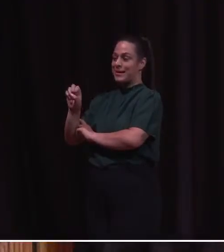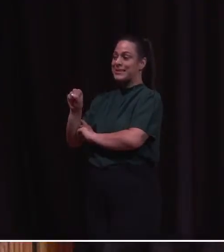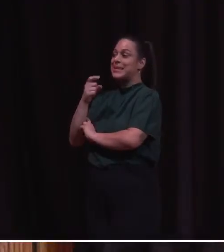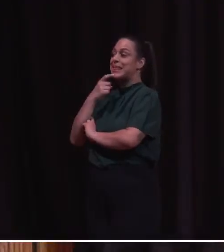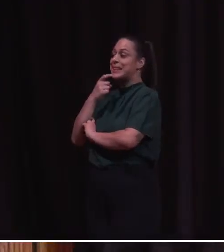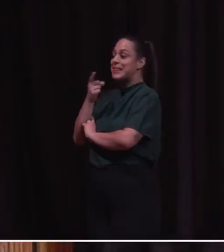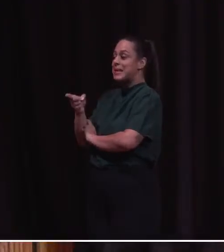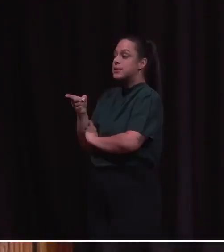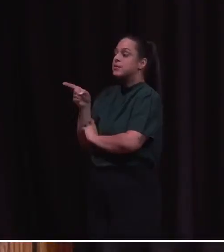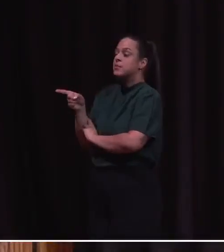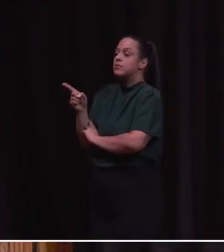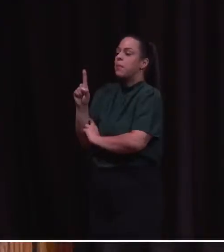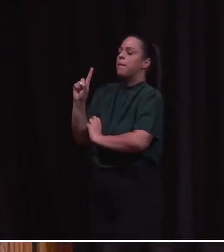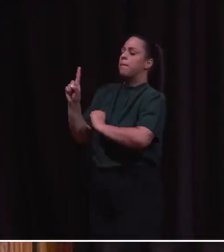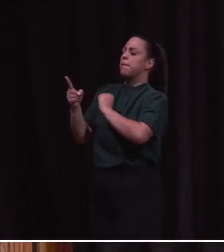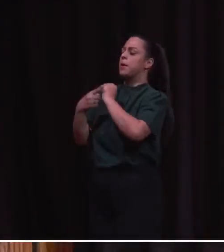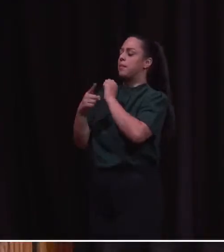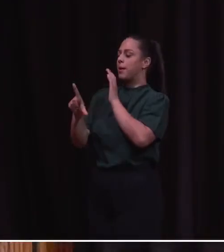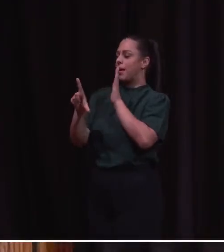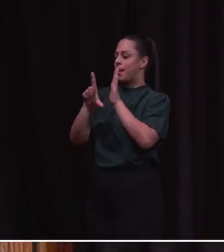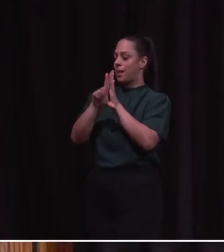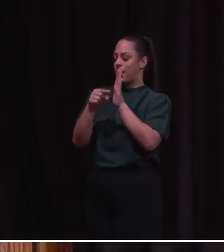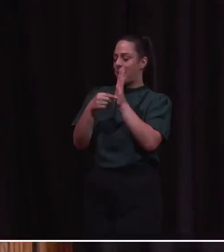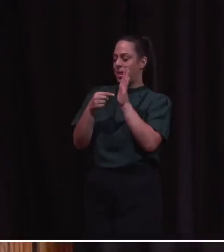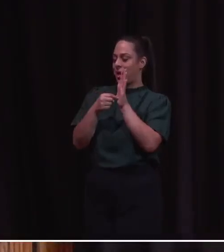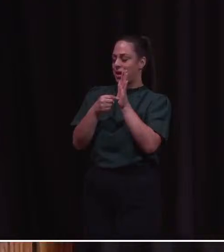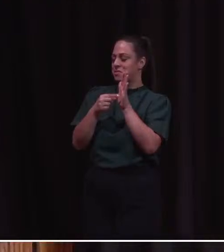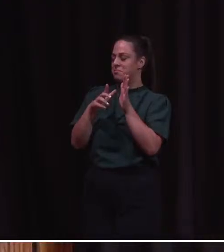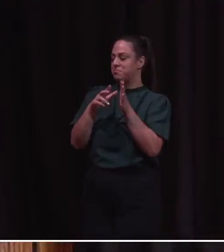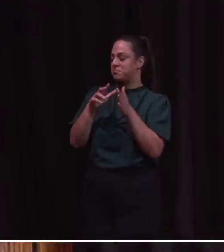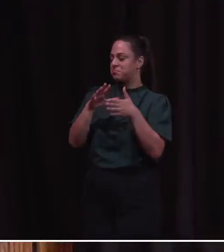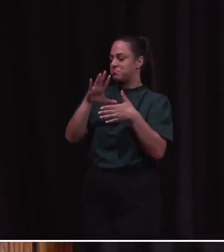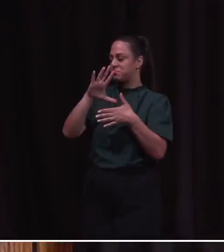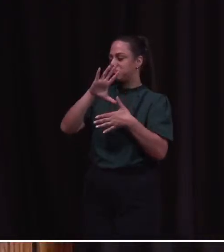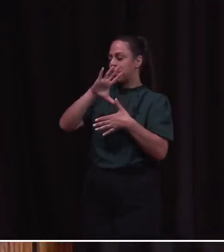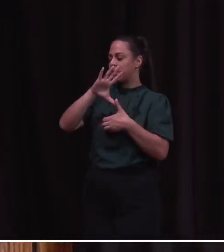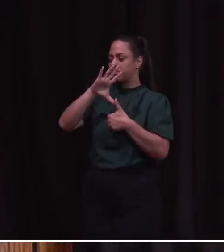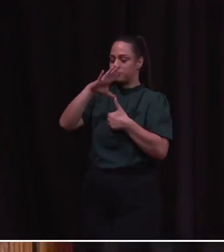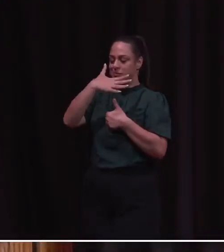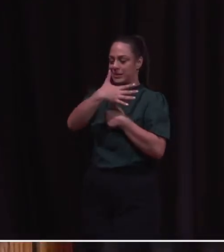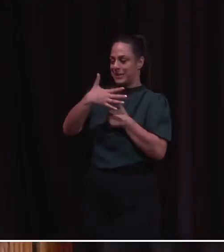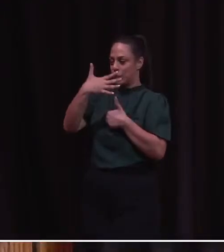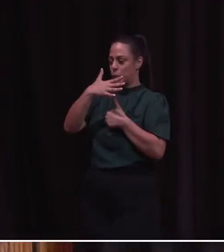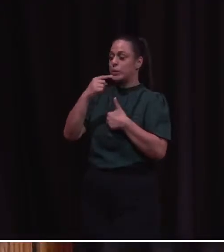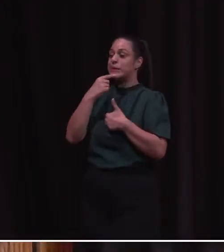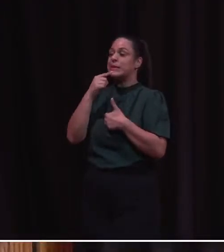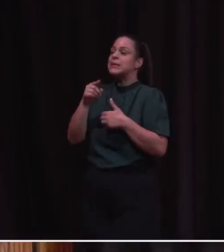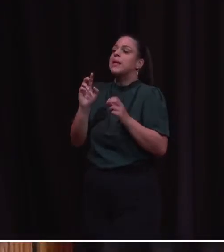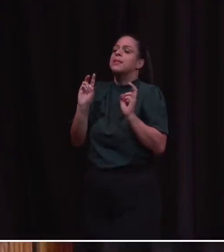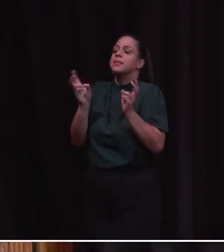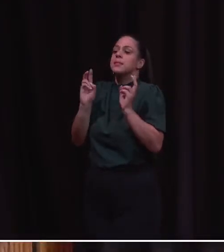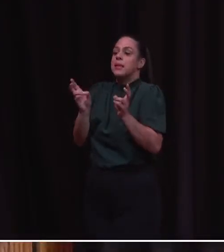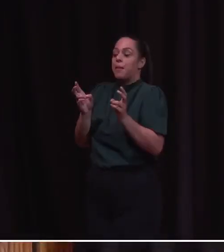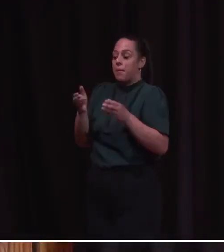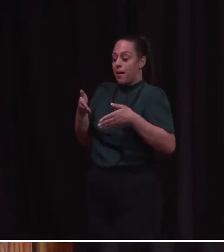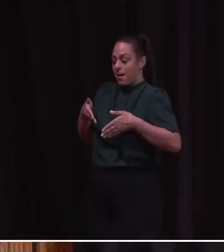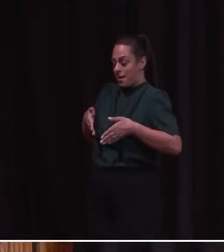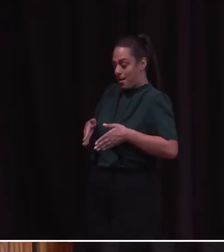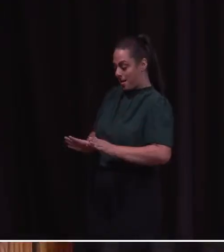laws concerned the status of children born to slave mothers and fathered through rape by white men.